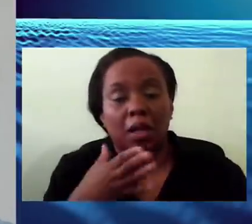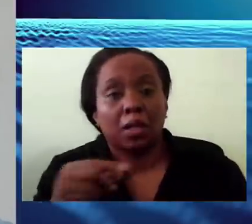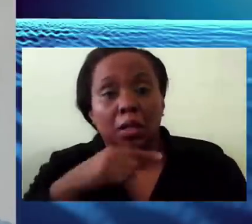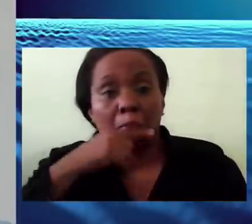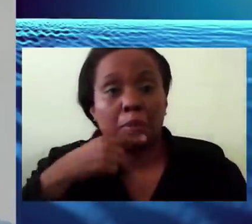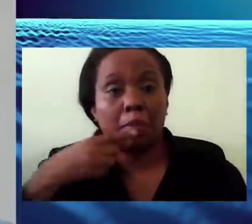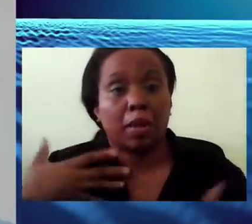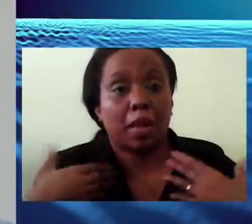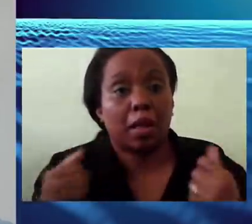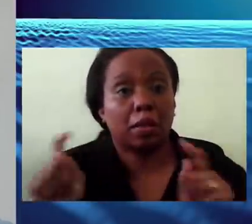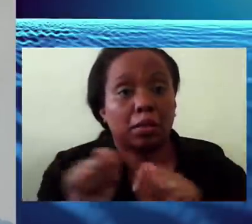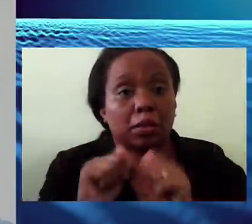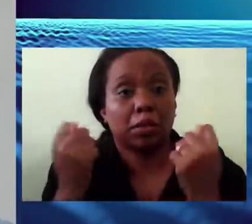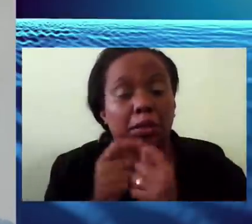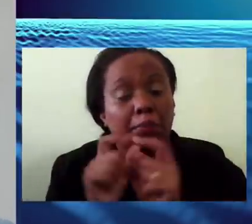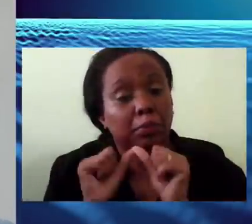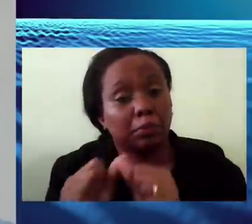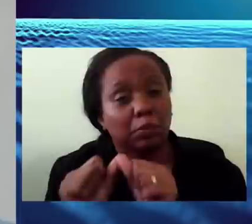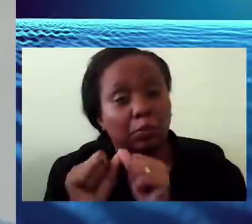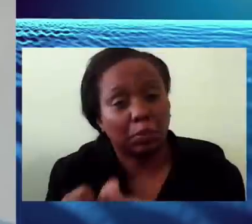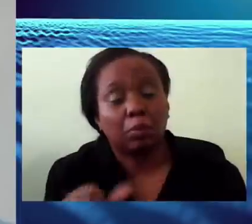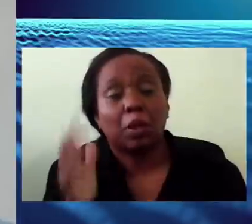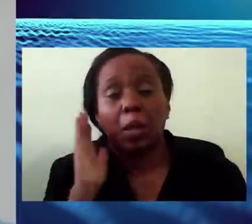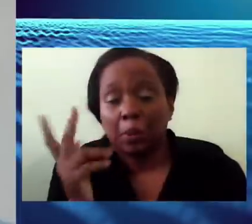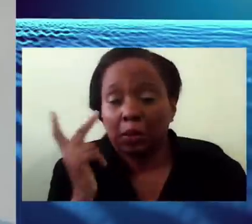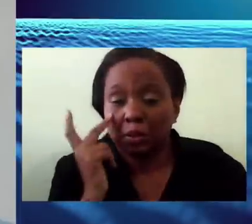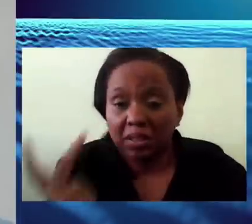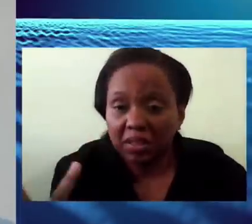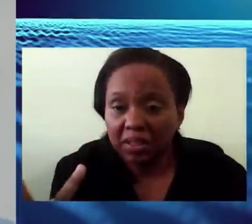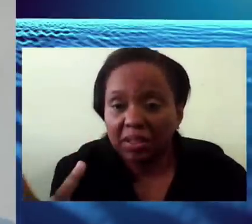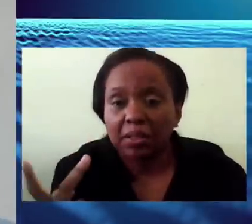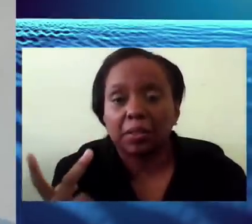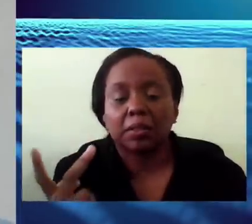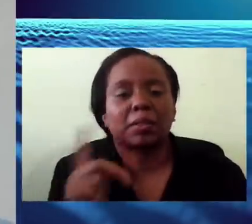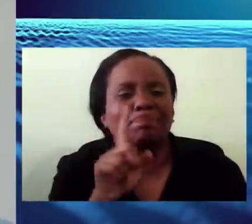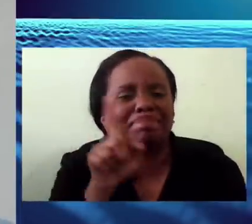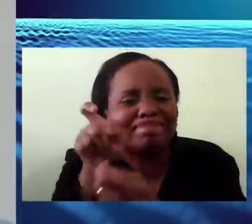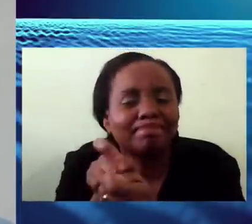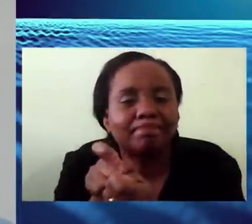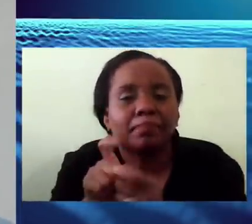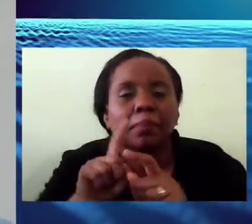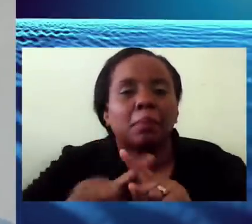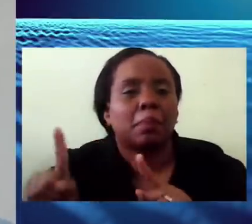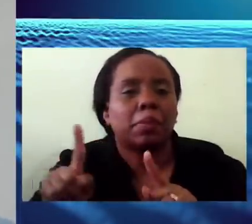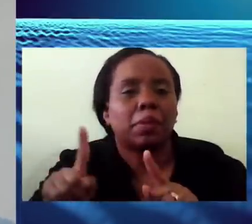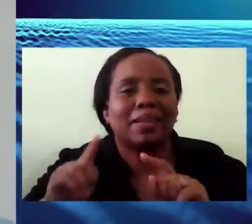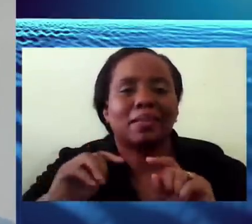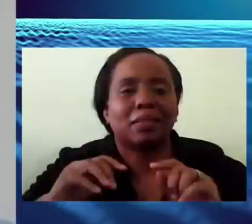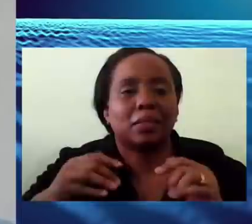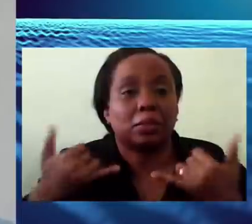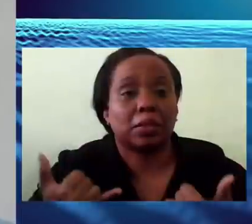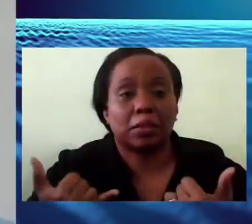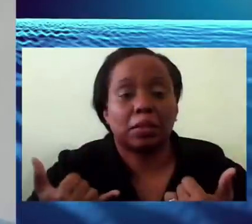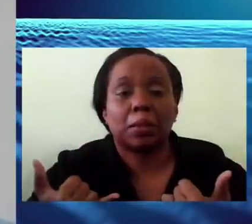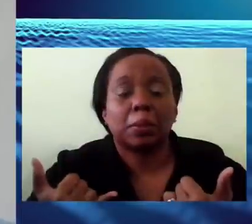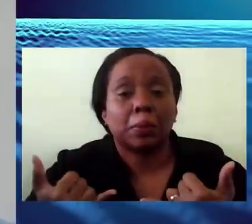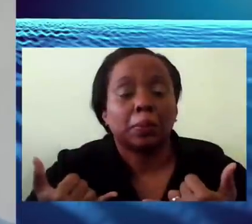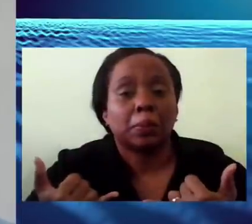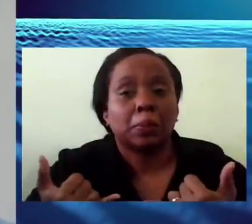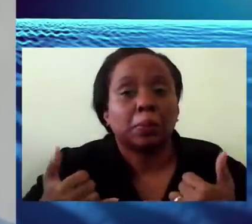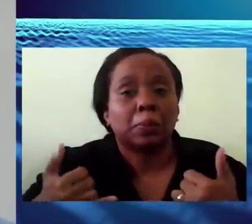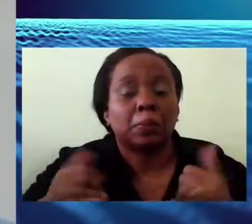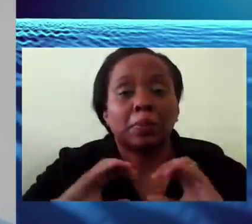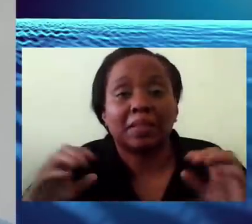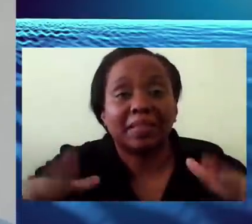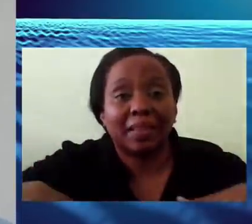then we will be in a better position to see exactly what we are dealing with, but nothing at this stage is rolled out. But our focus at